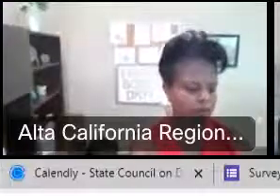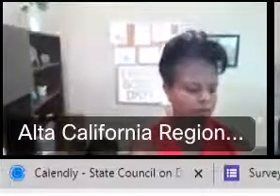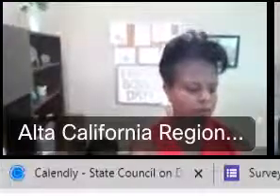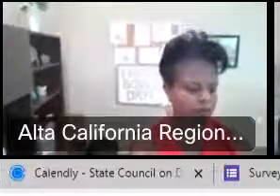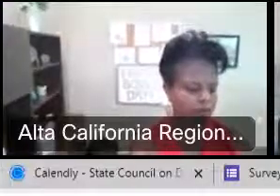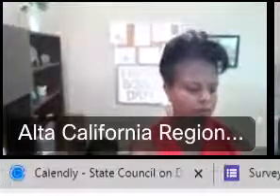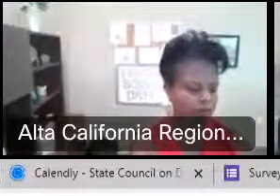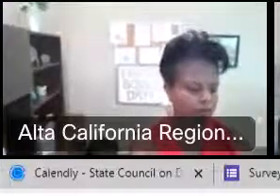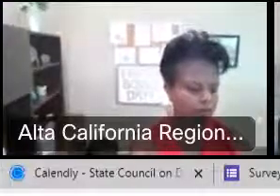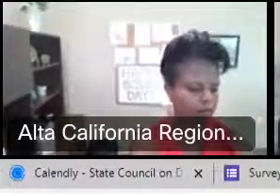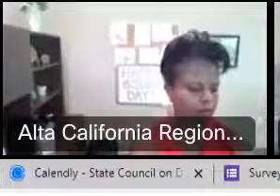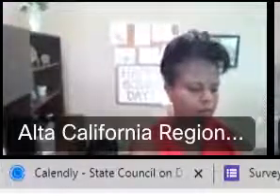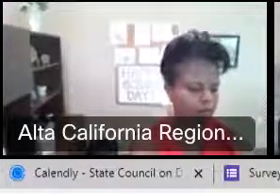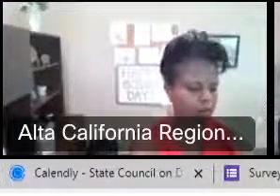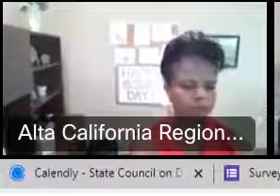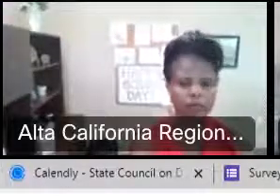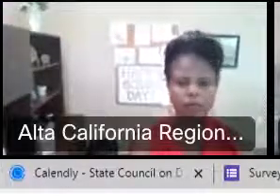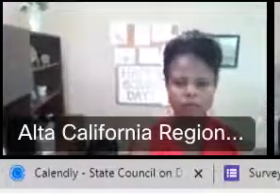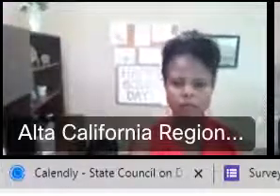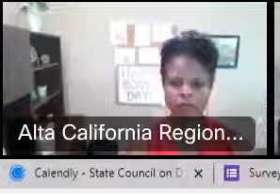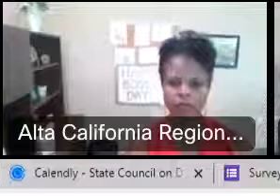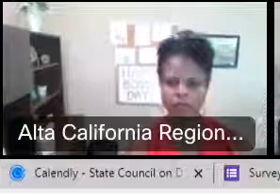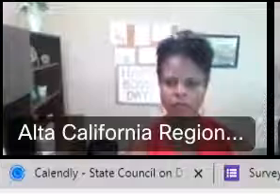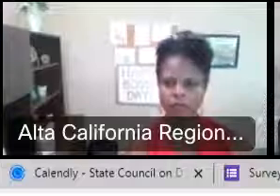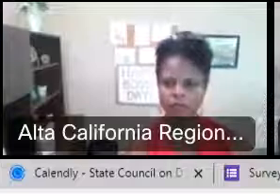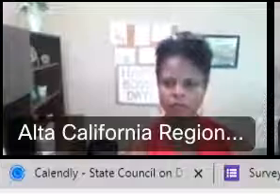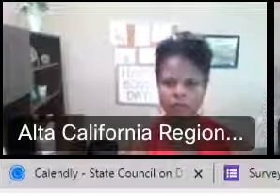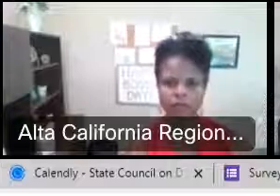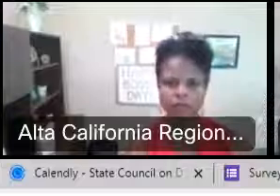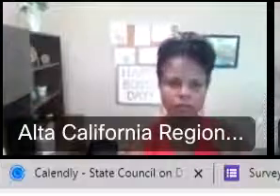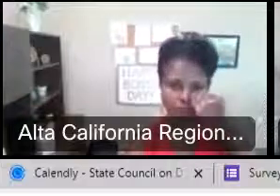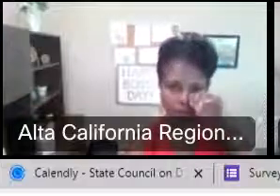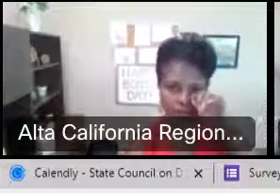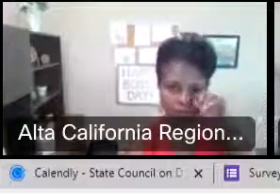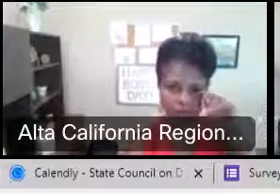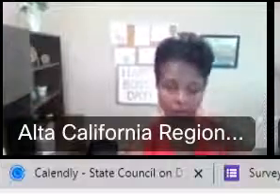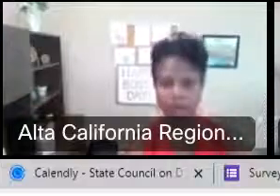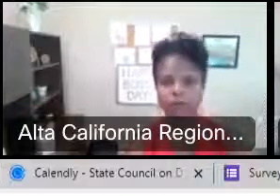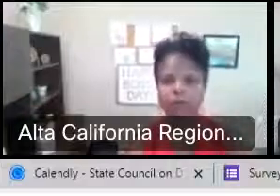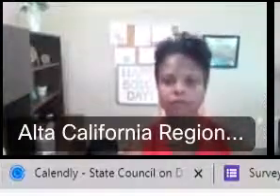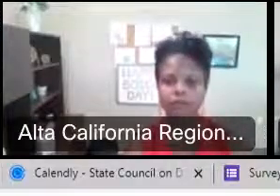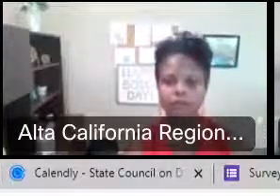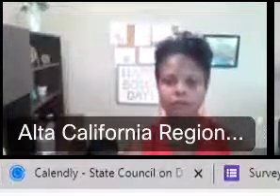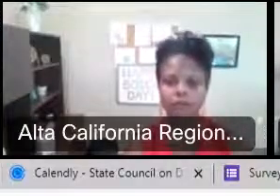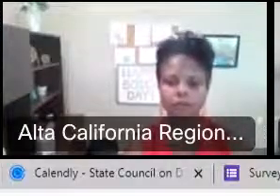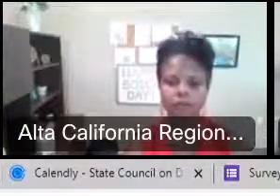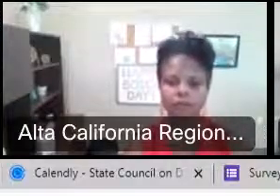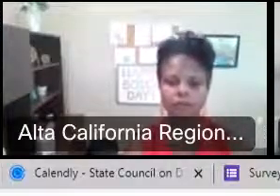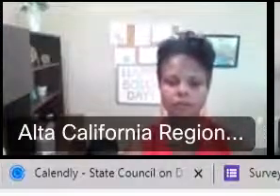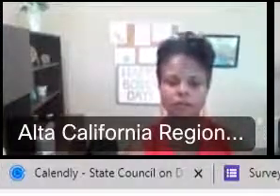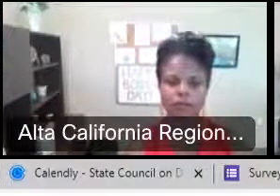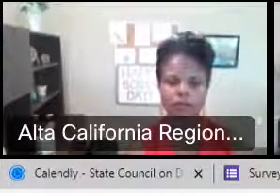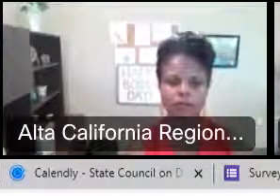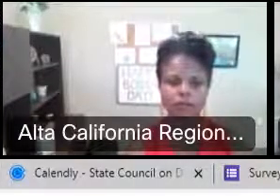staff, and listened to the ideas of some service providers that are looking at changing their service